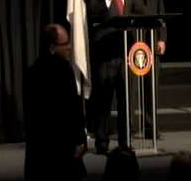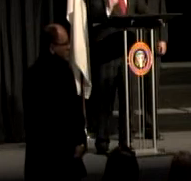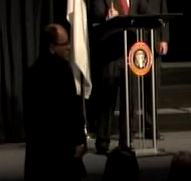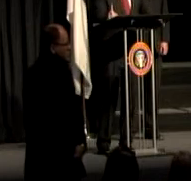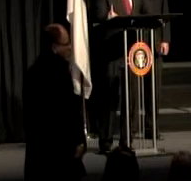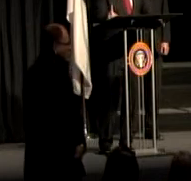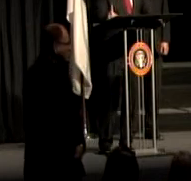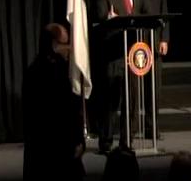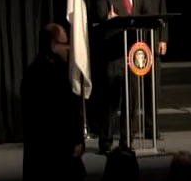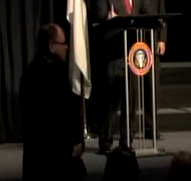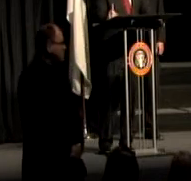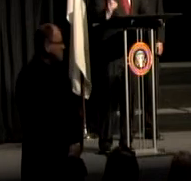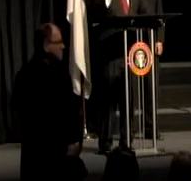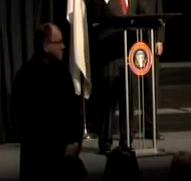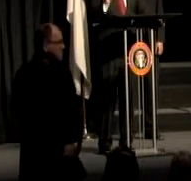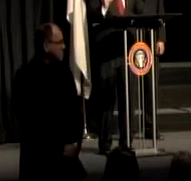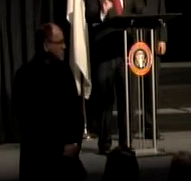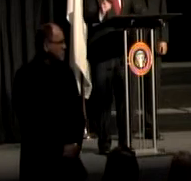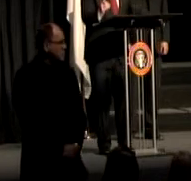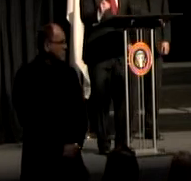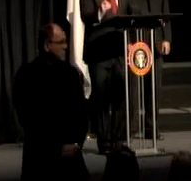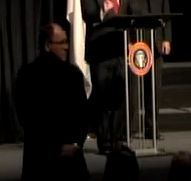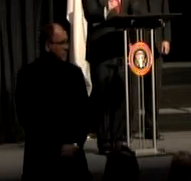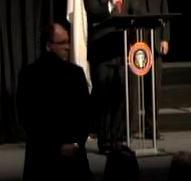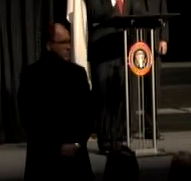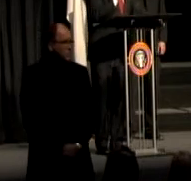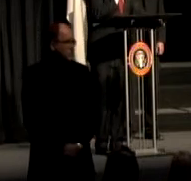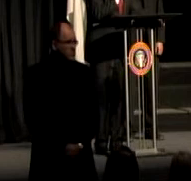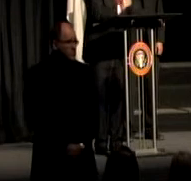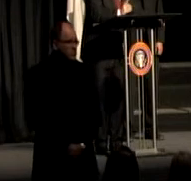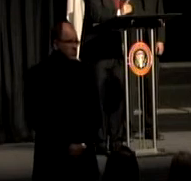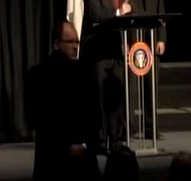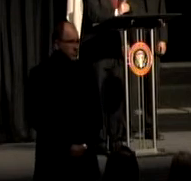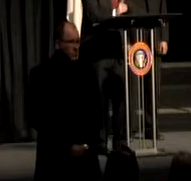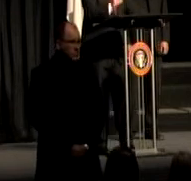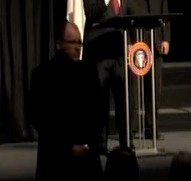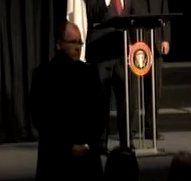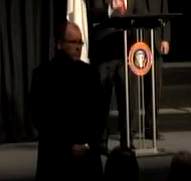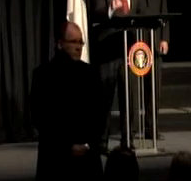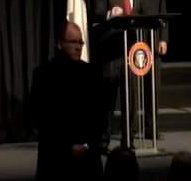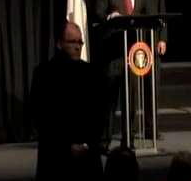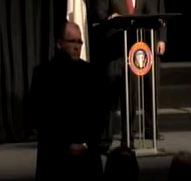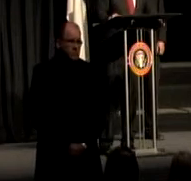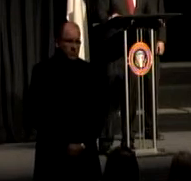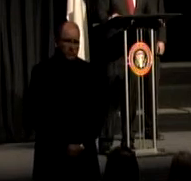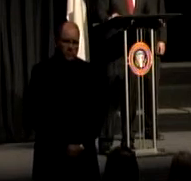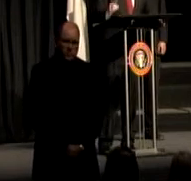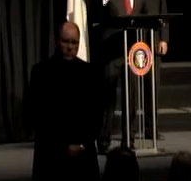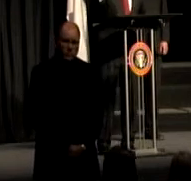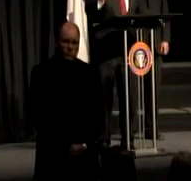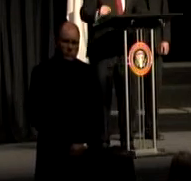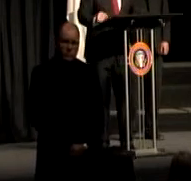because of her need and what we need to do is look for people that are in need of Christ